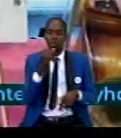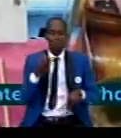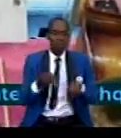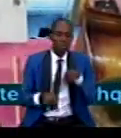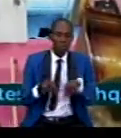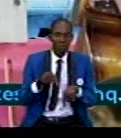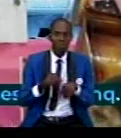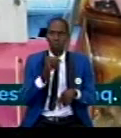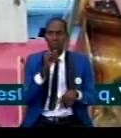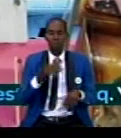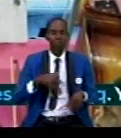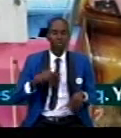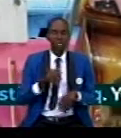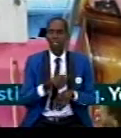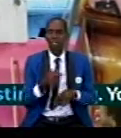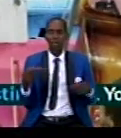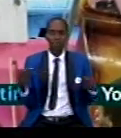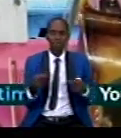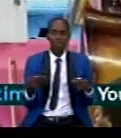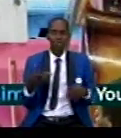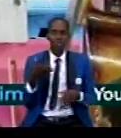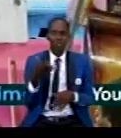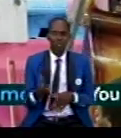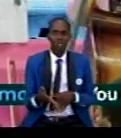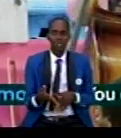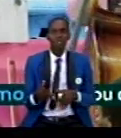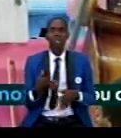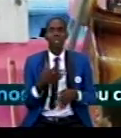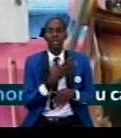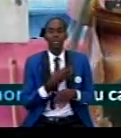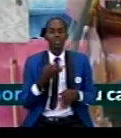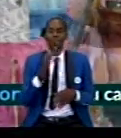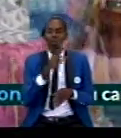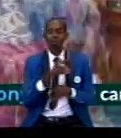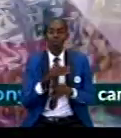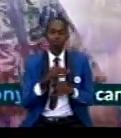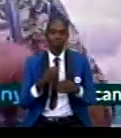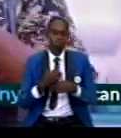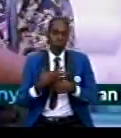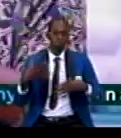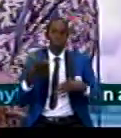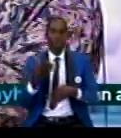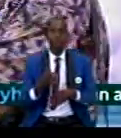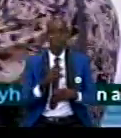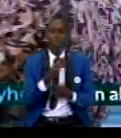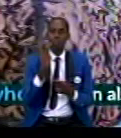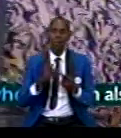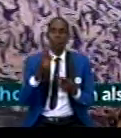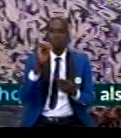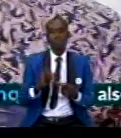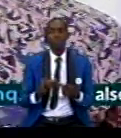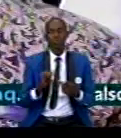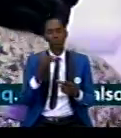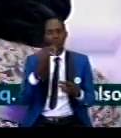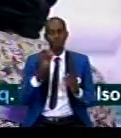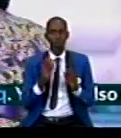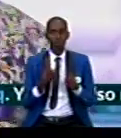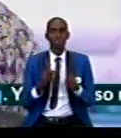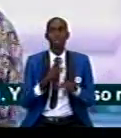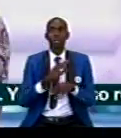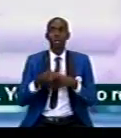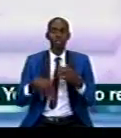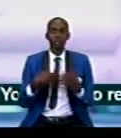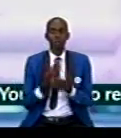leg anymore. I'm perfectly okay. And my expectations are all granted by GS Kumuyi. Daddy, God bless you,